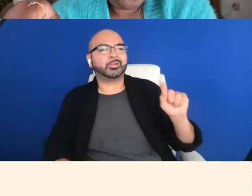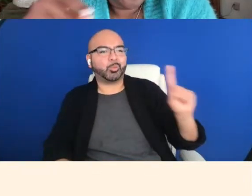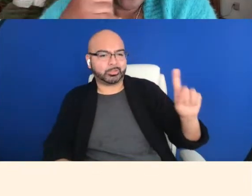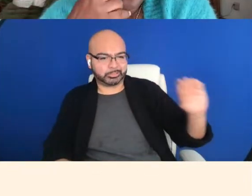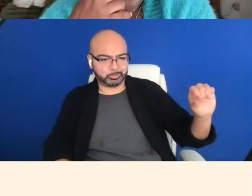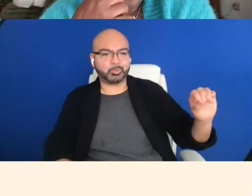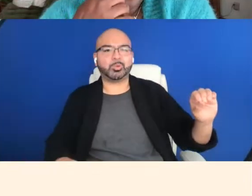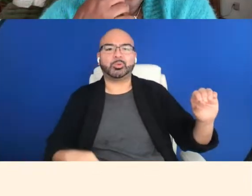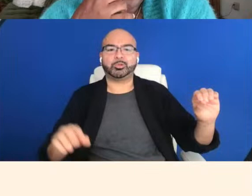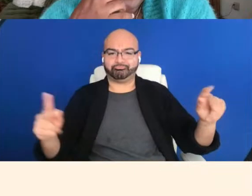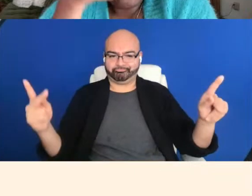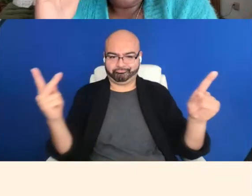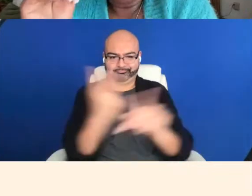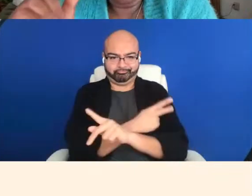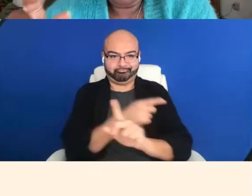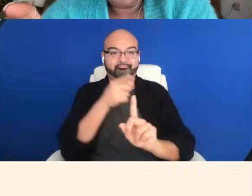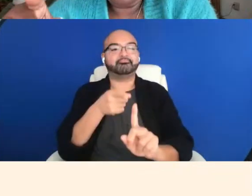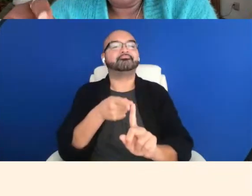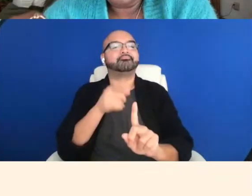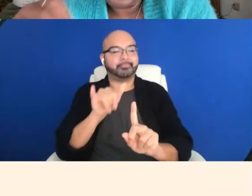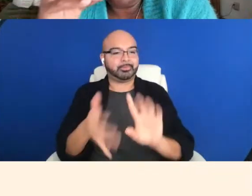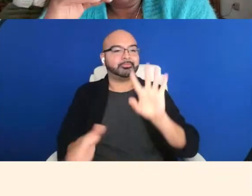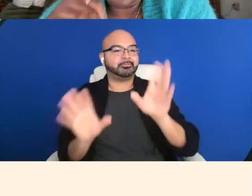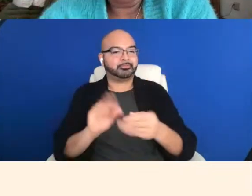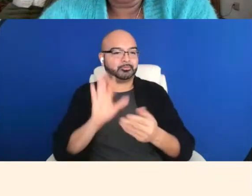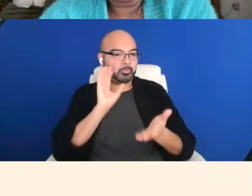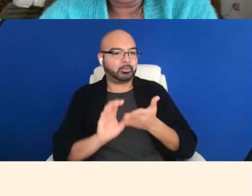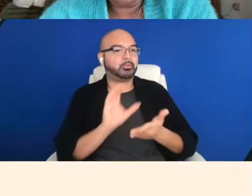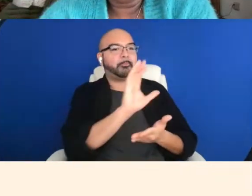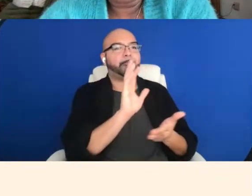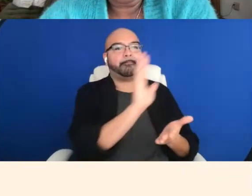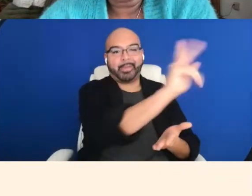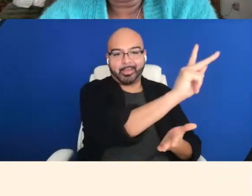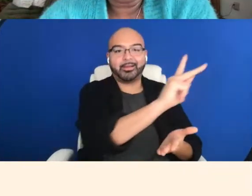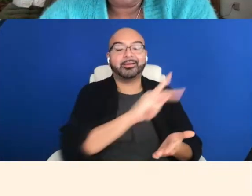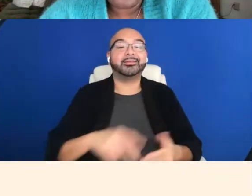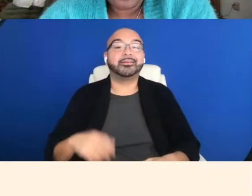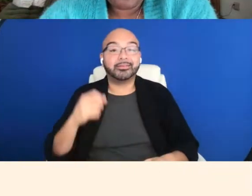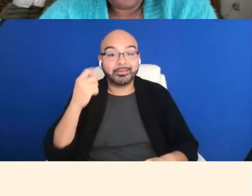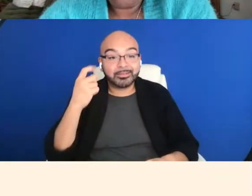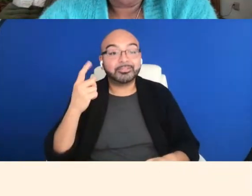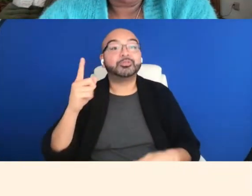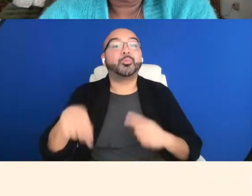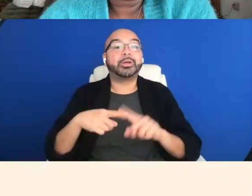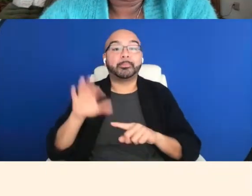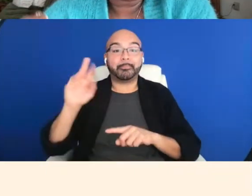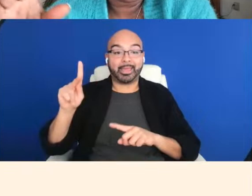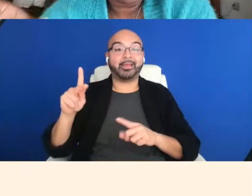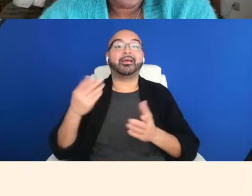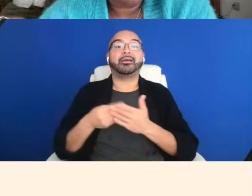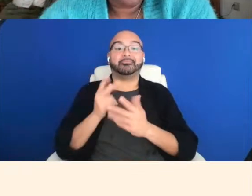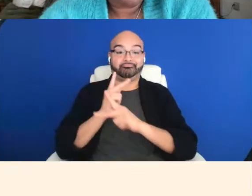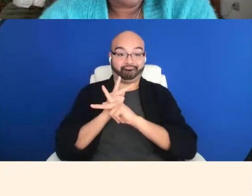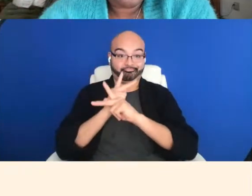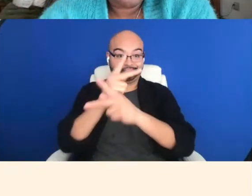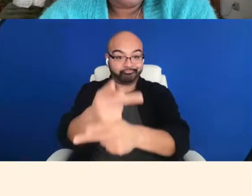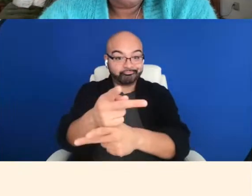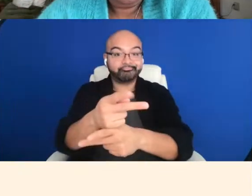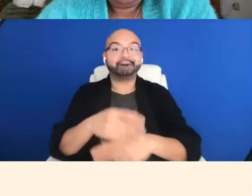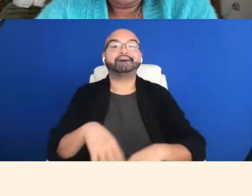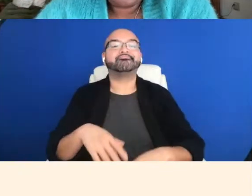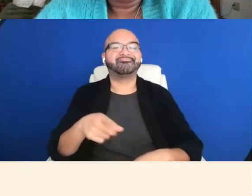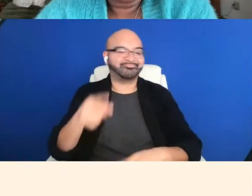0.10. And you'll understand that when the bank sells you money, or rather sells the landlord